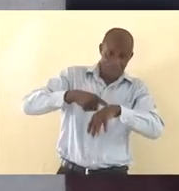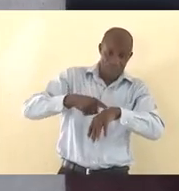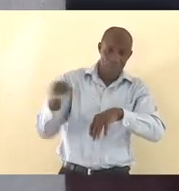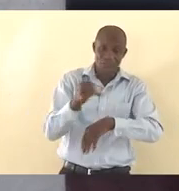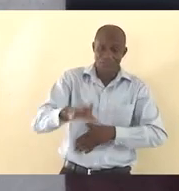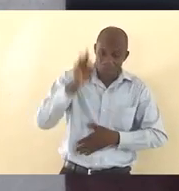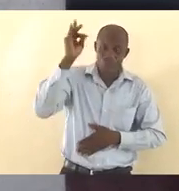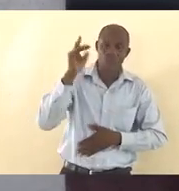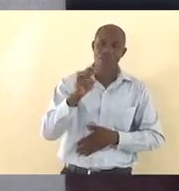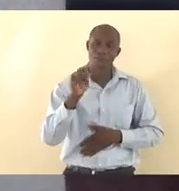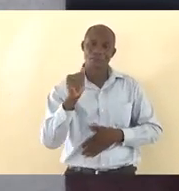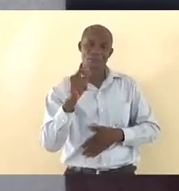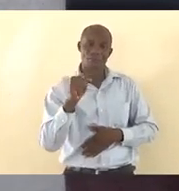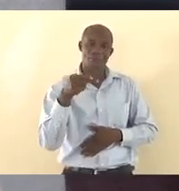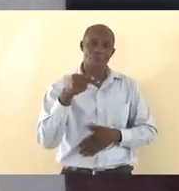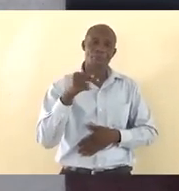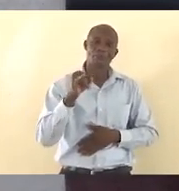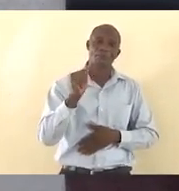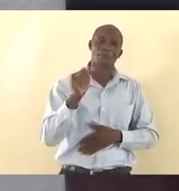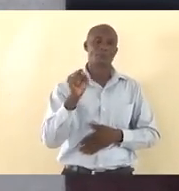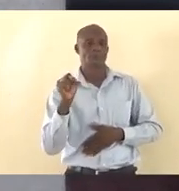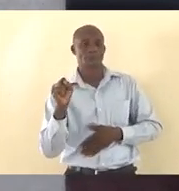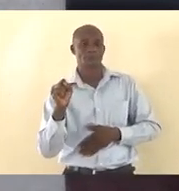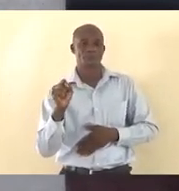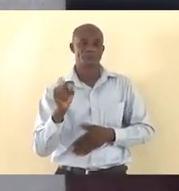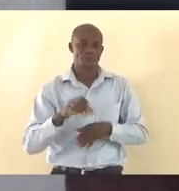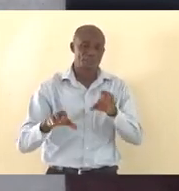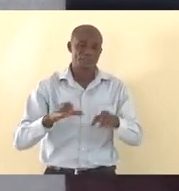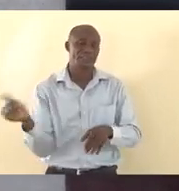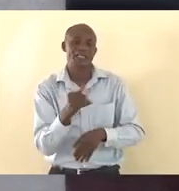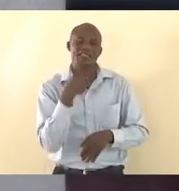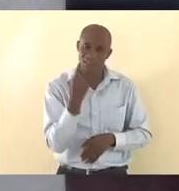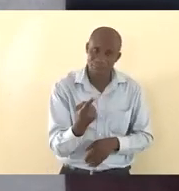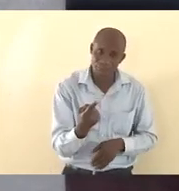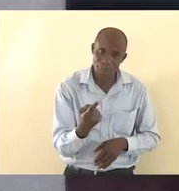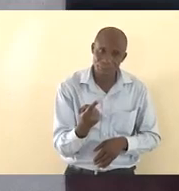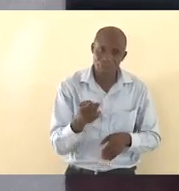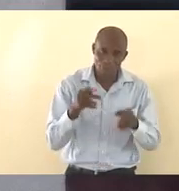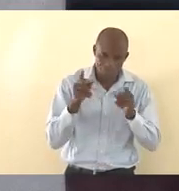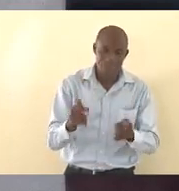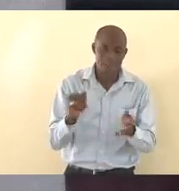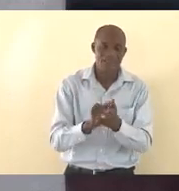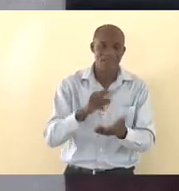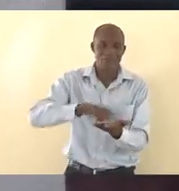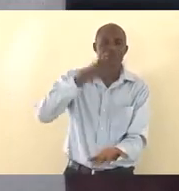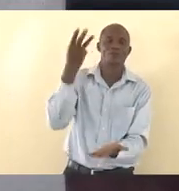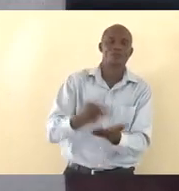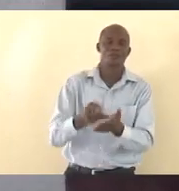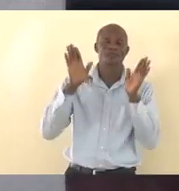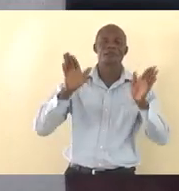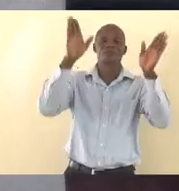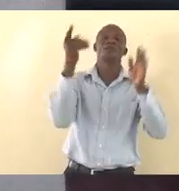Matthias. Did they say the person who witnessed the miracles of Jesus? No, the person